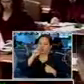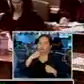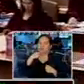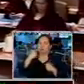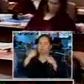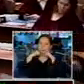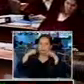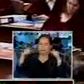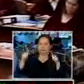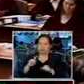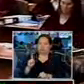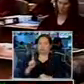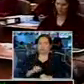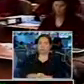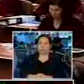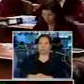proclamation.